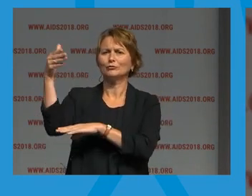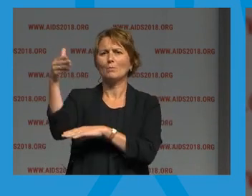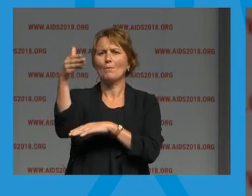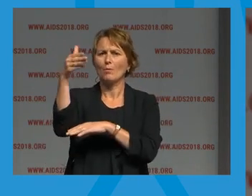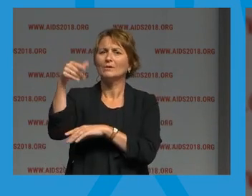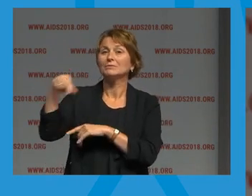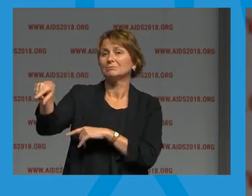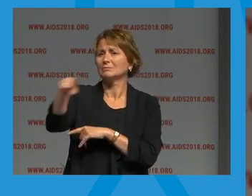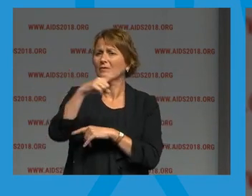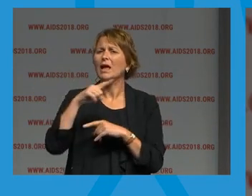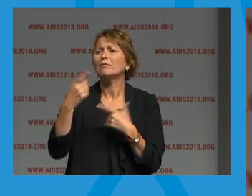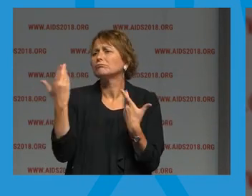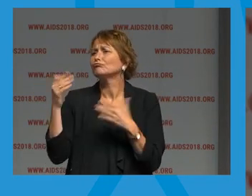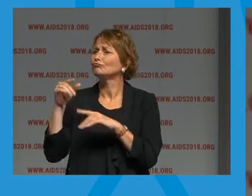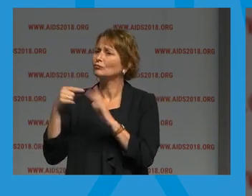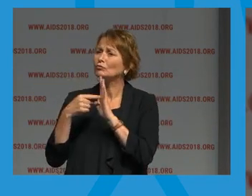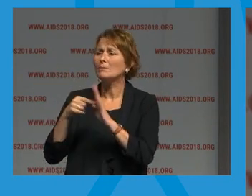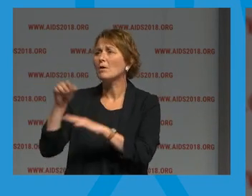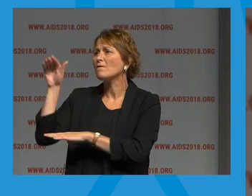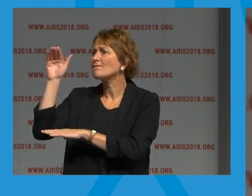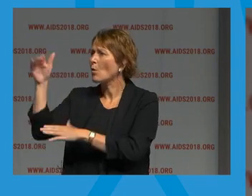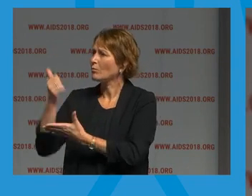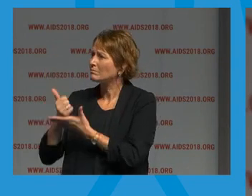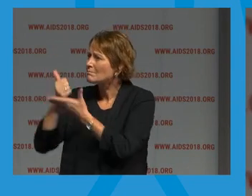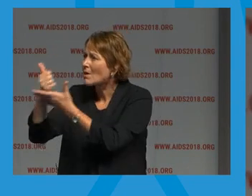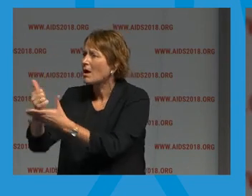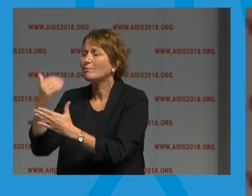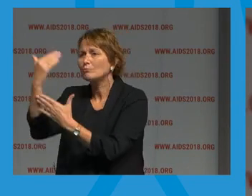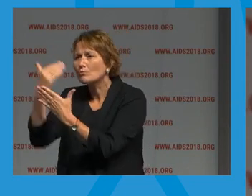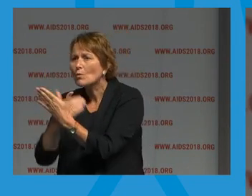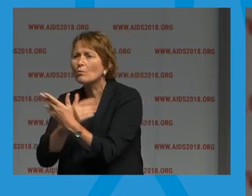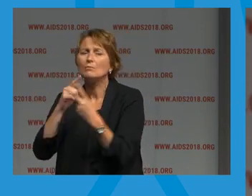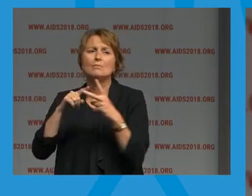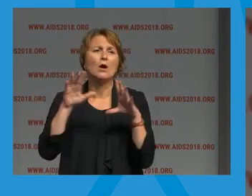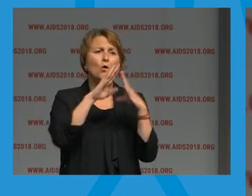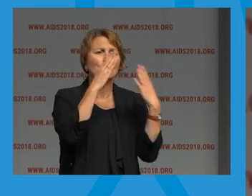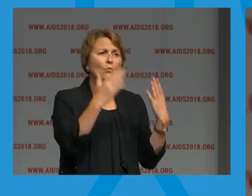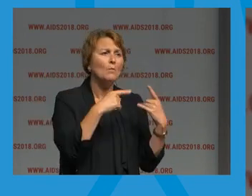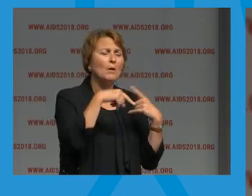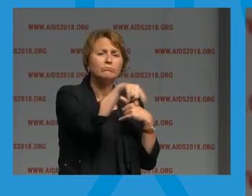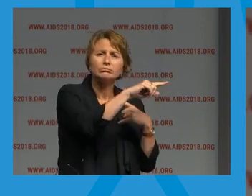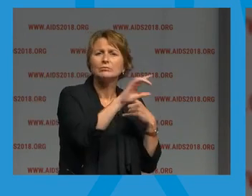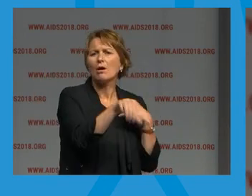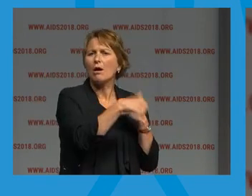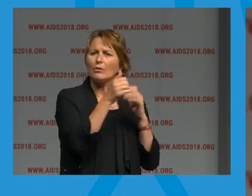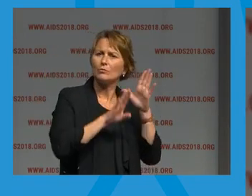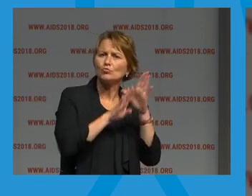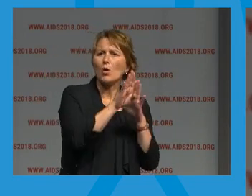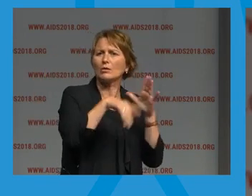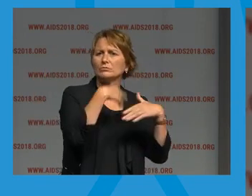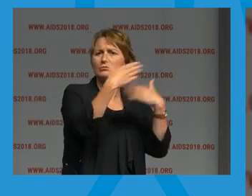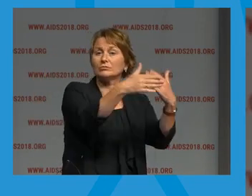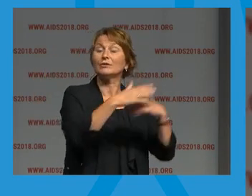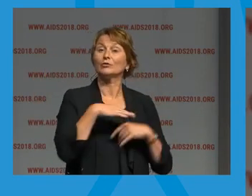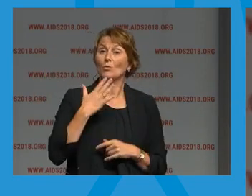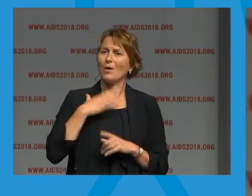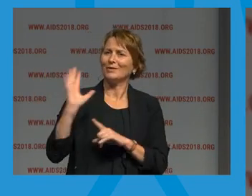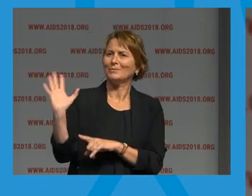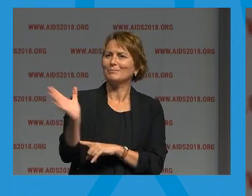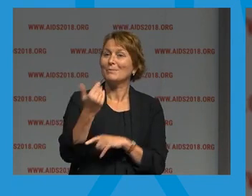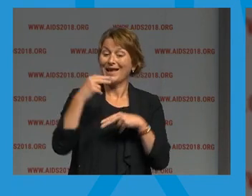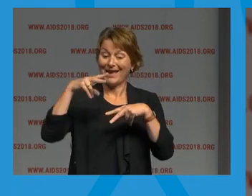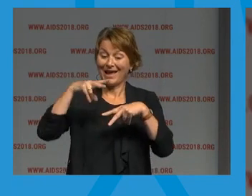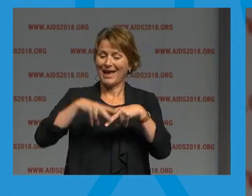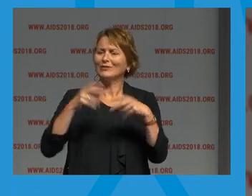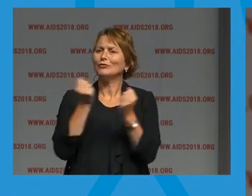foreign assistance programs that addresses global health challenges and accelerate progress towards achieving an AIDS-free